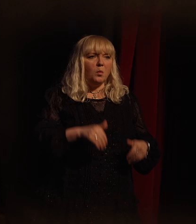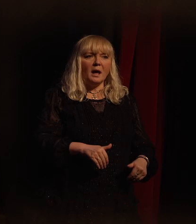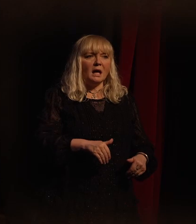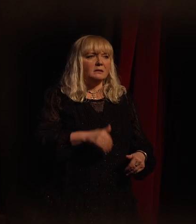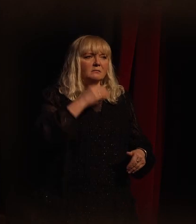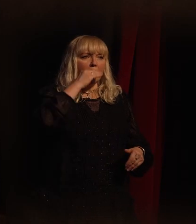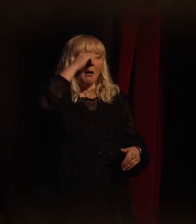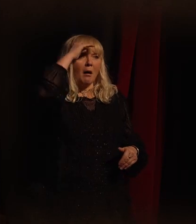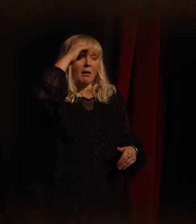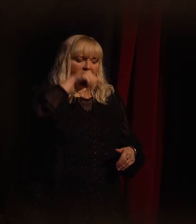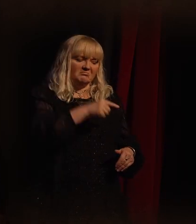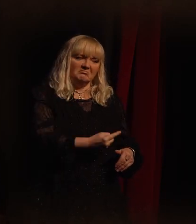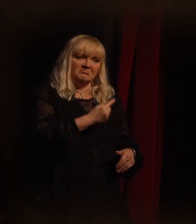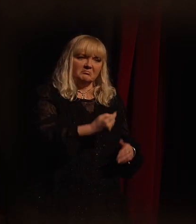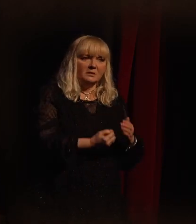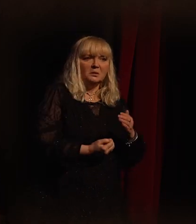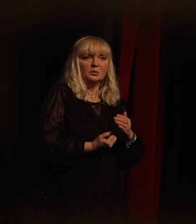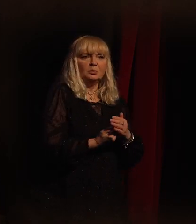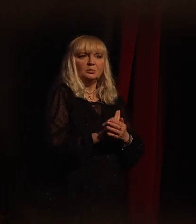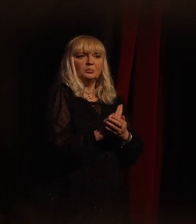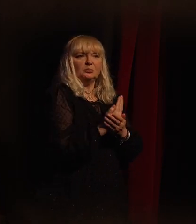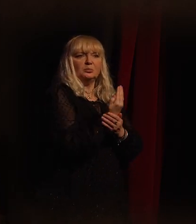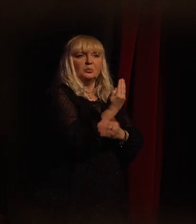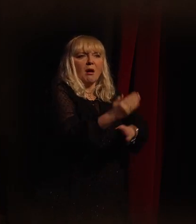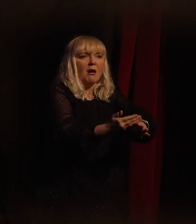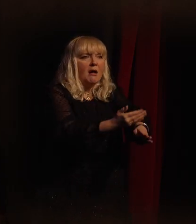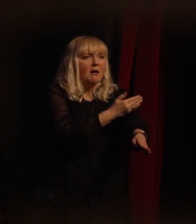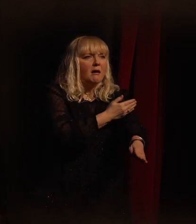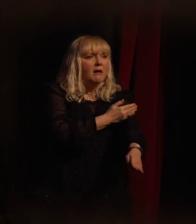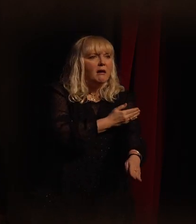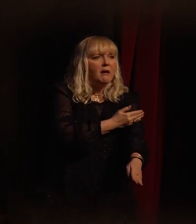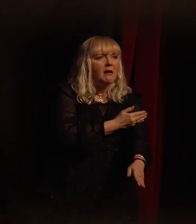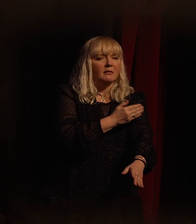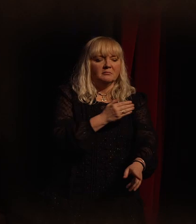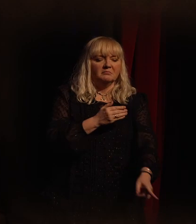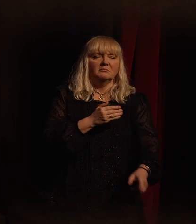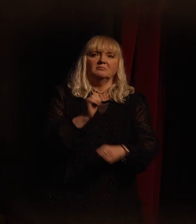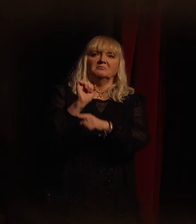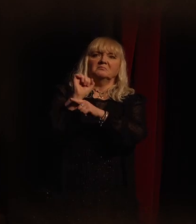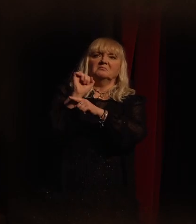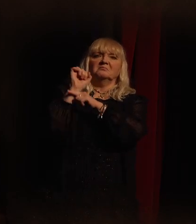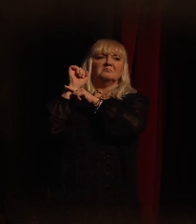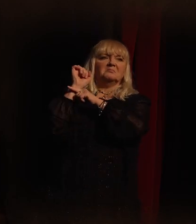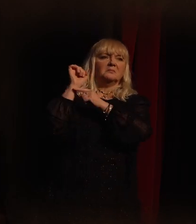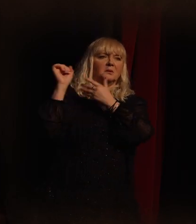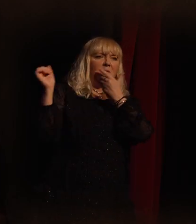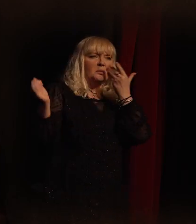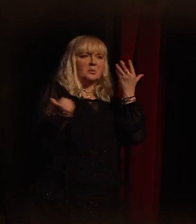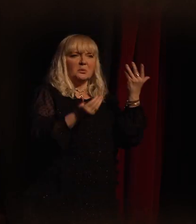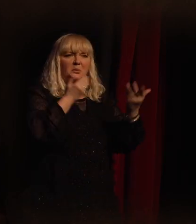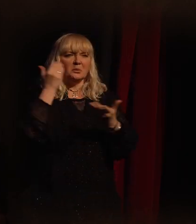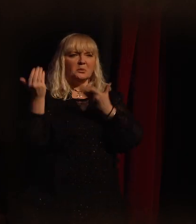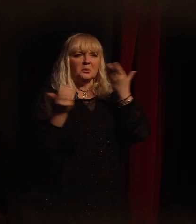countenance against the wind is seen, contending with the grass, near kinsman to herself for